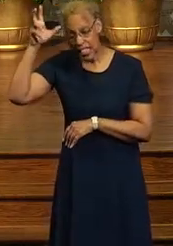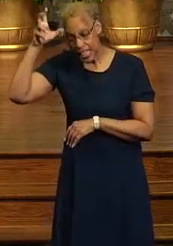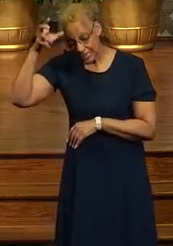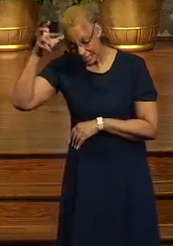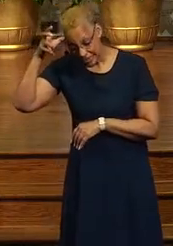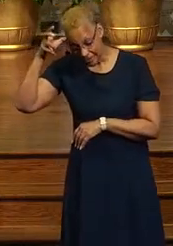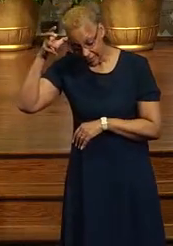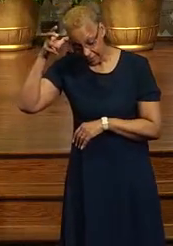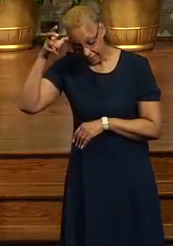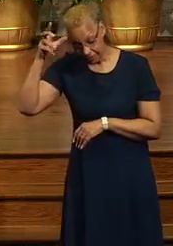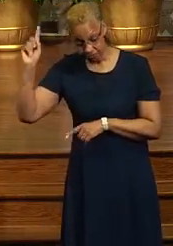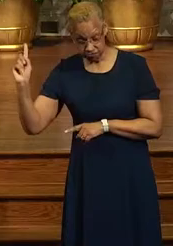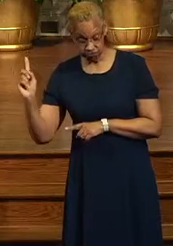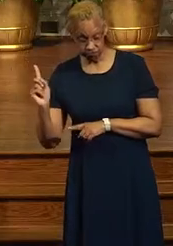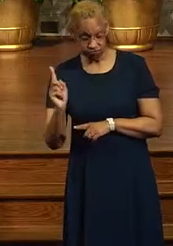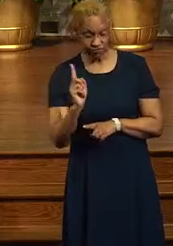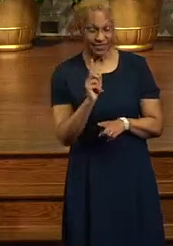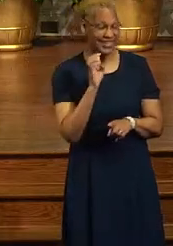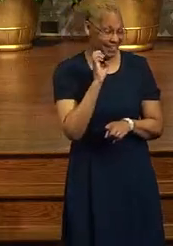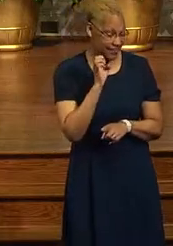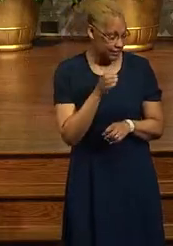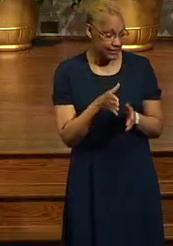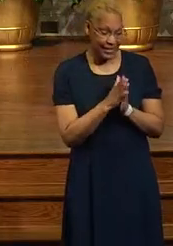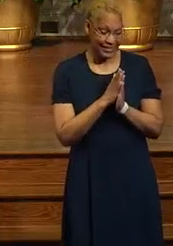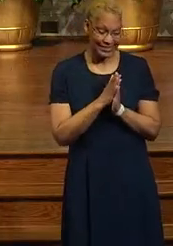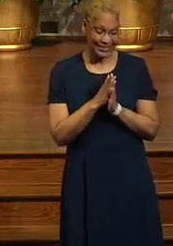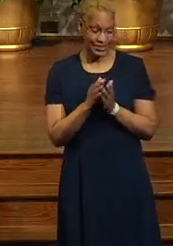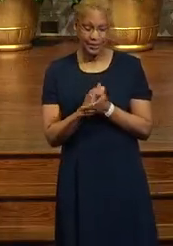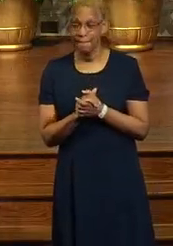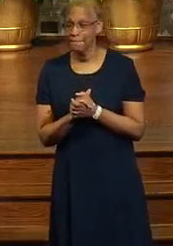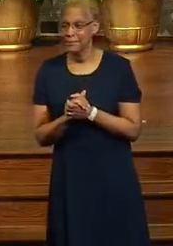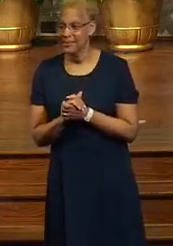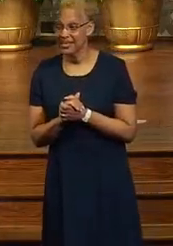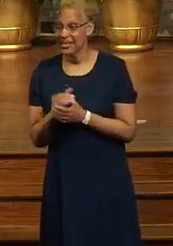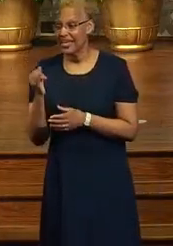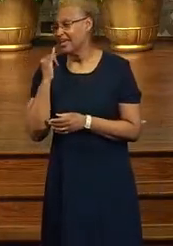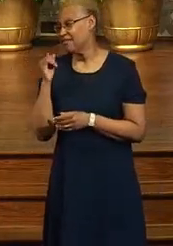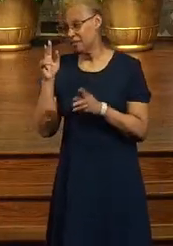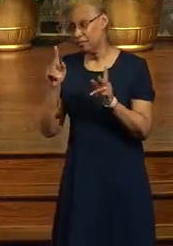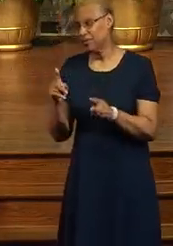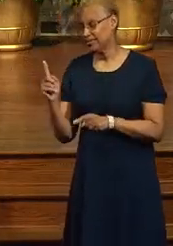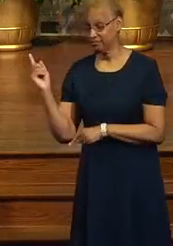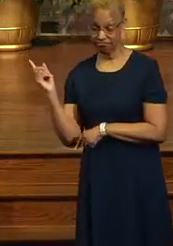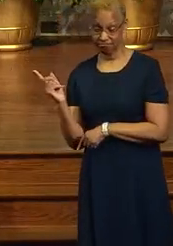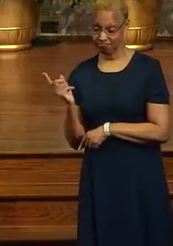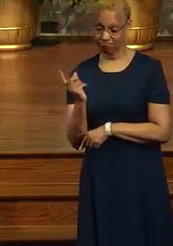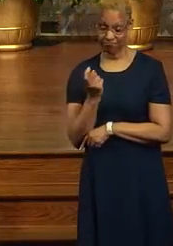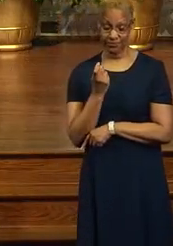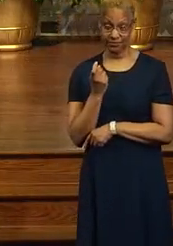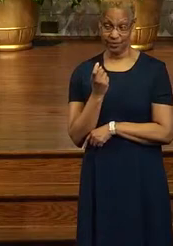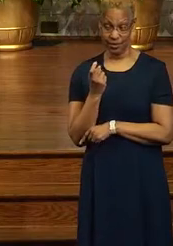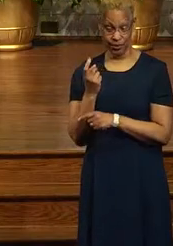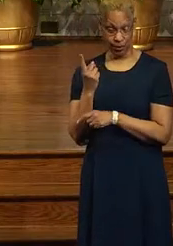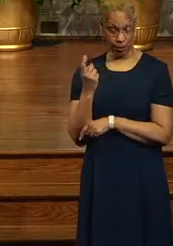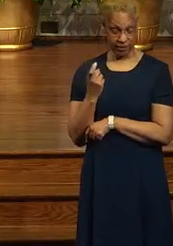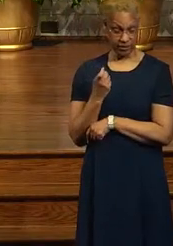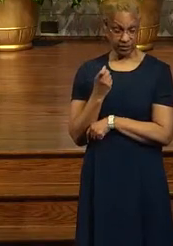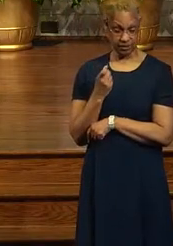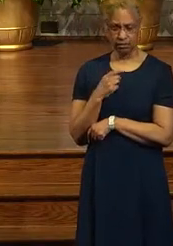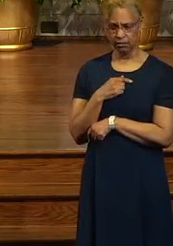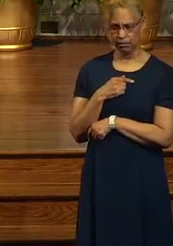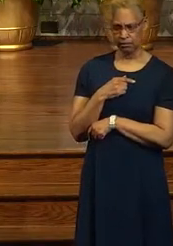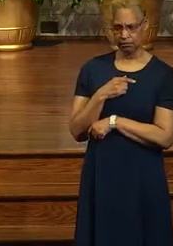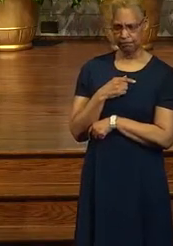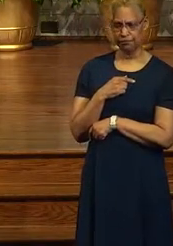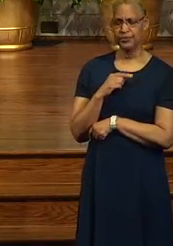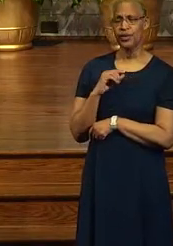stated, has God said? Anytime someone approaches you with a question, you need to run from